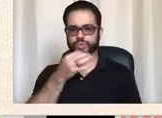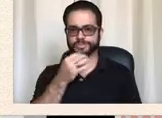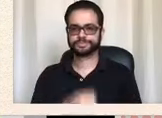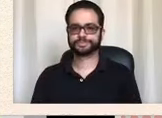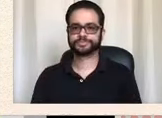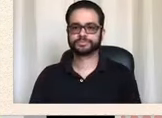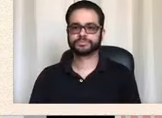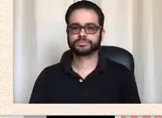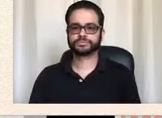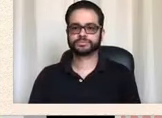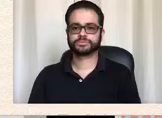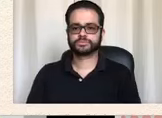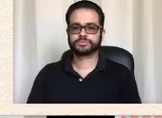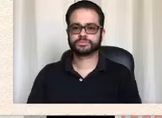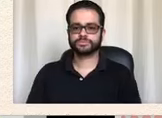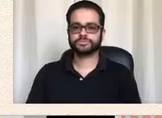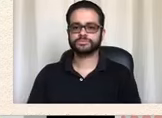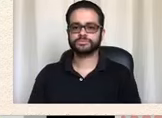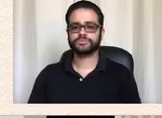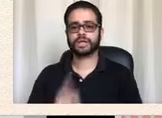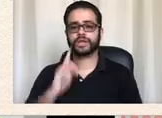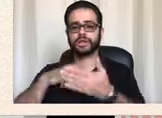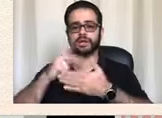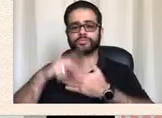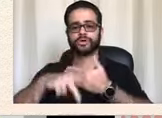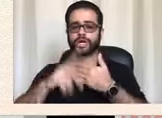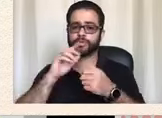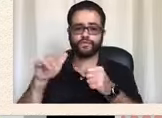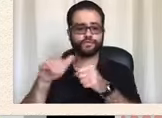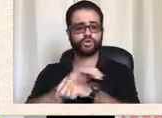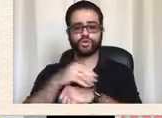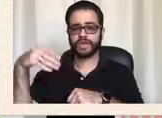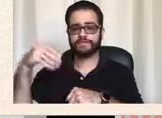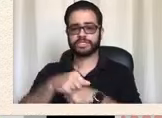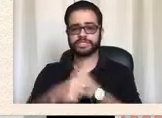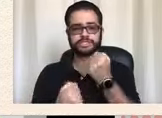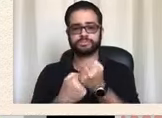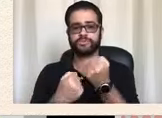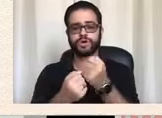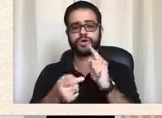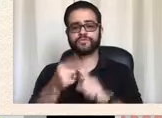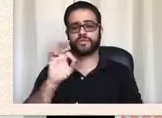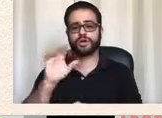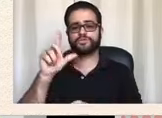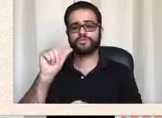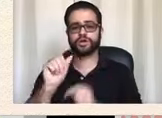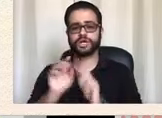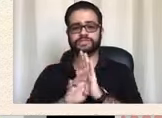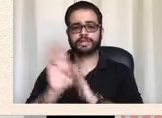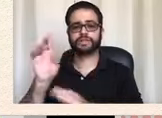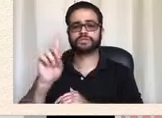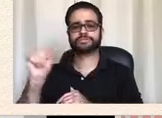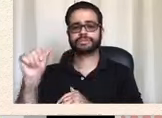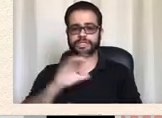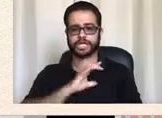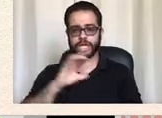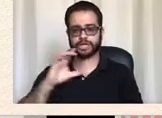So the program is fully funded and supported by the Florida Developmental Disabilities Council. The council has been around